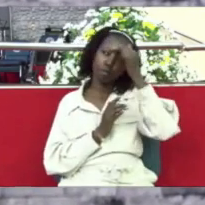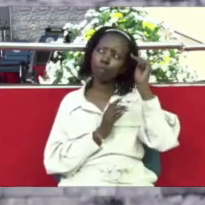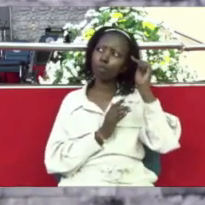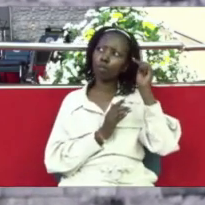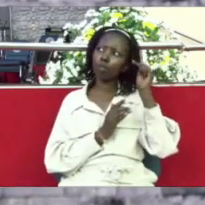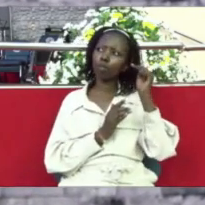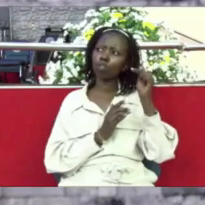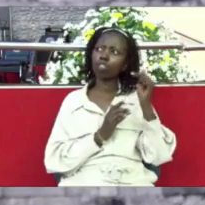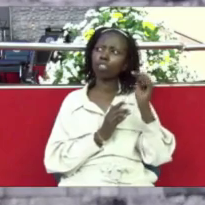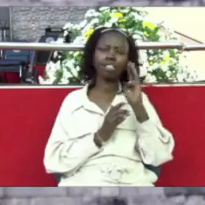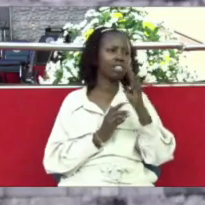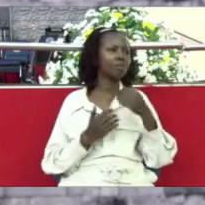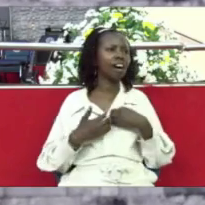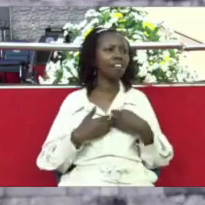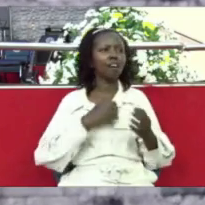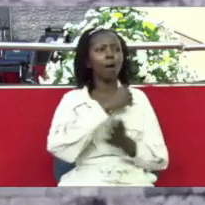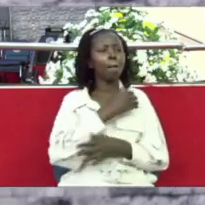the dollar and all of that stuff.